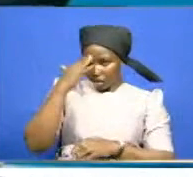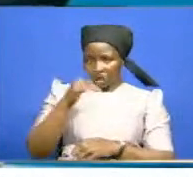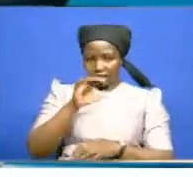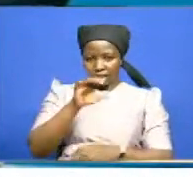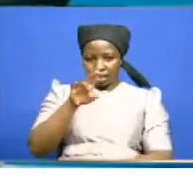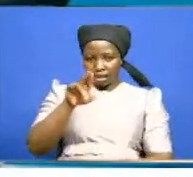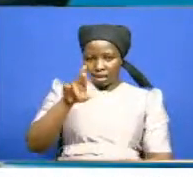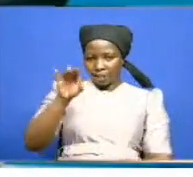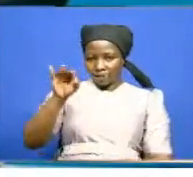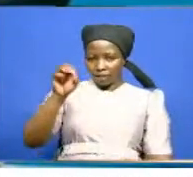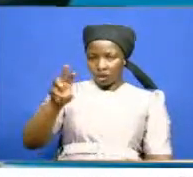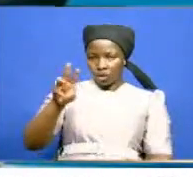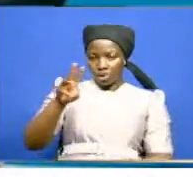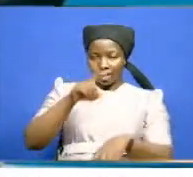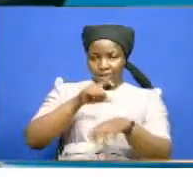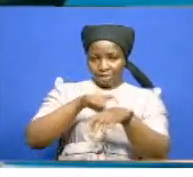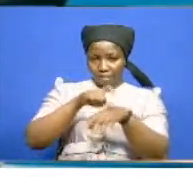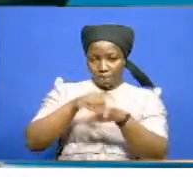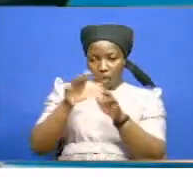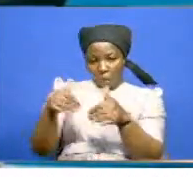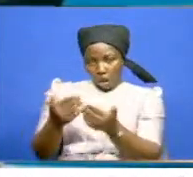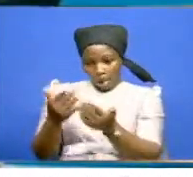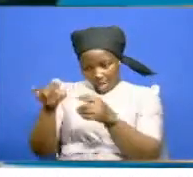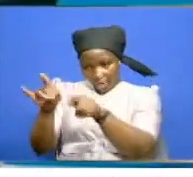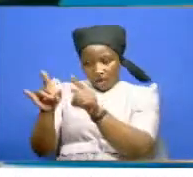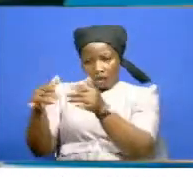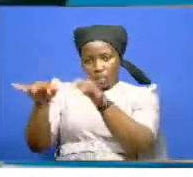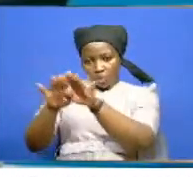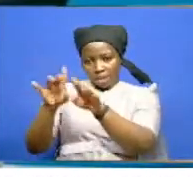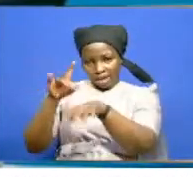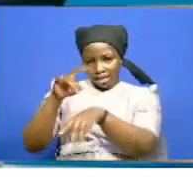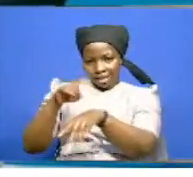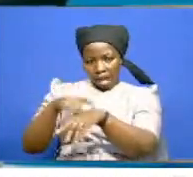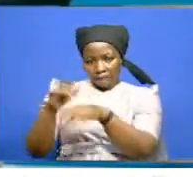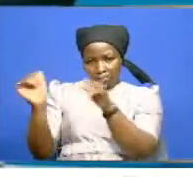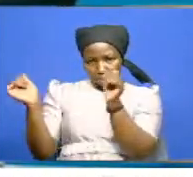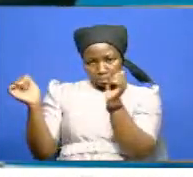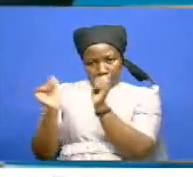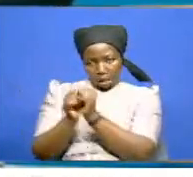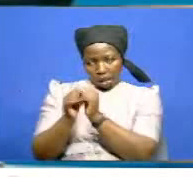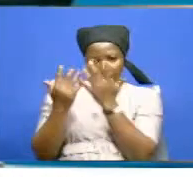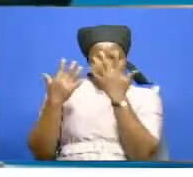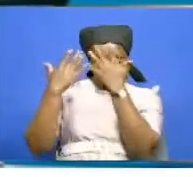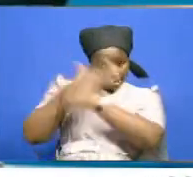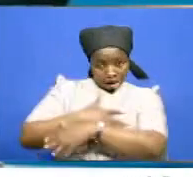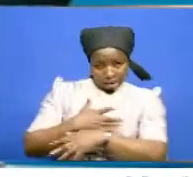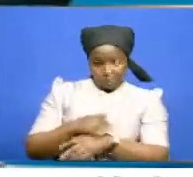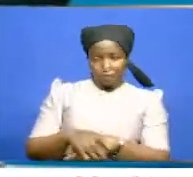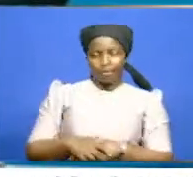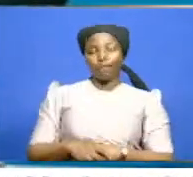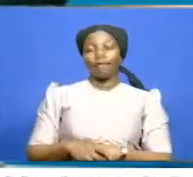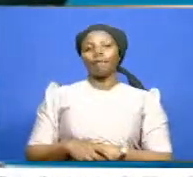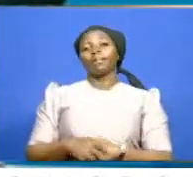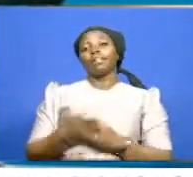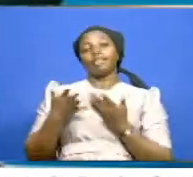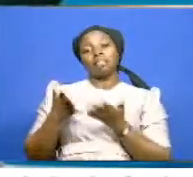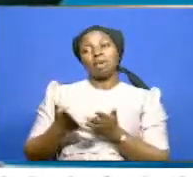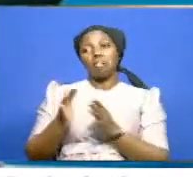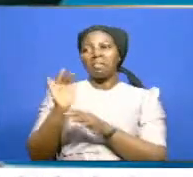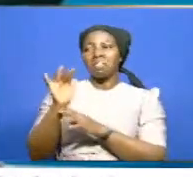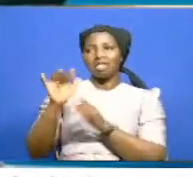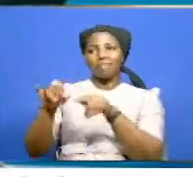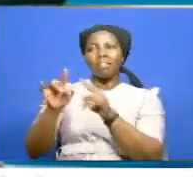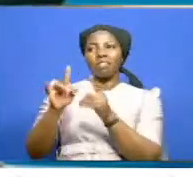are, actually they close at 9, or let's say 10 latest. Now we've requested them